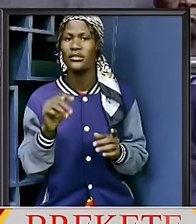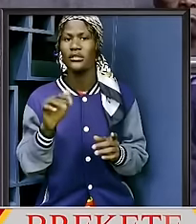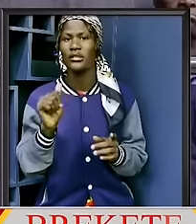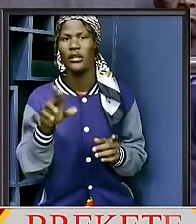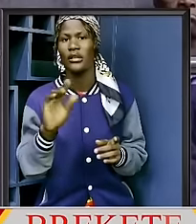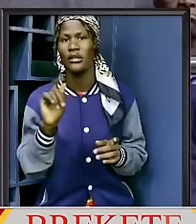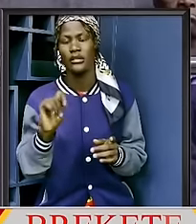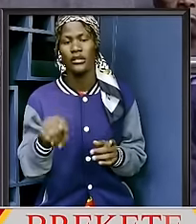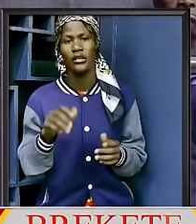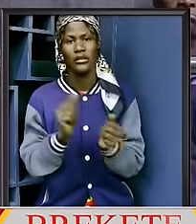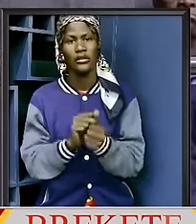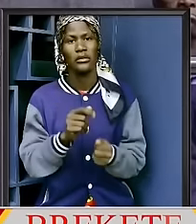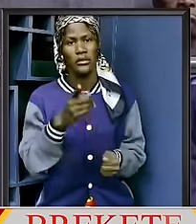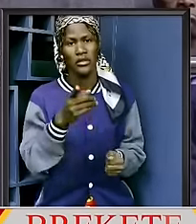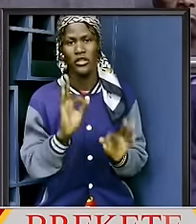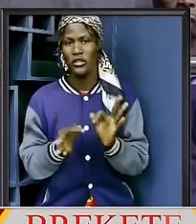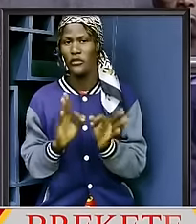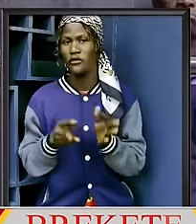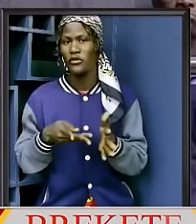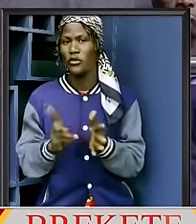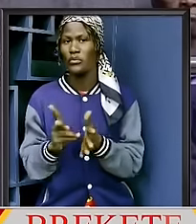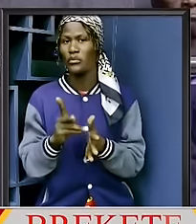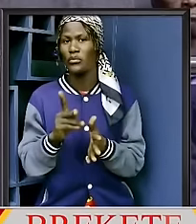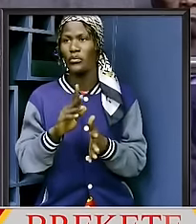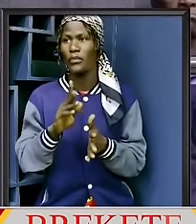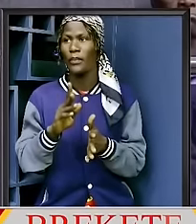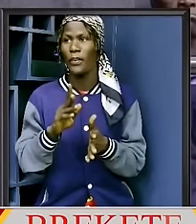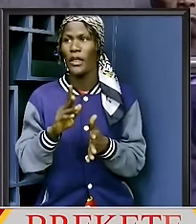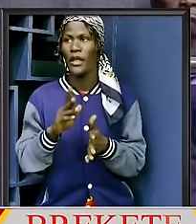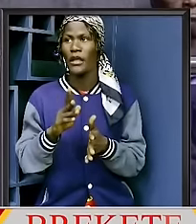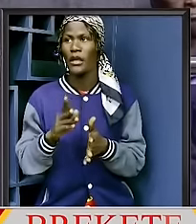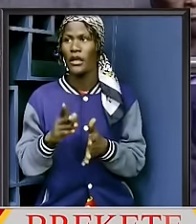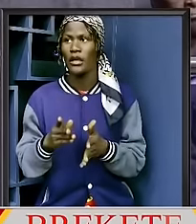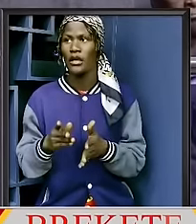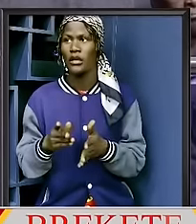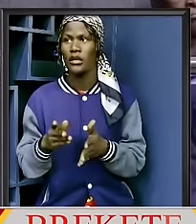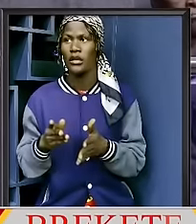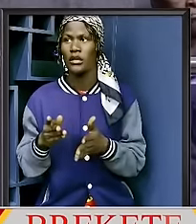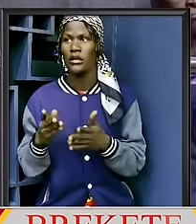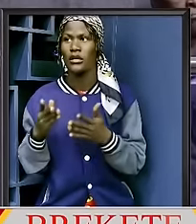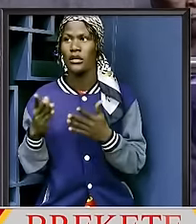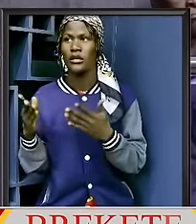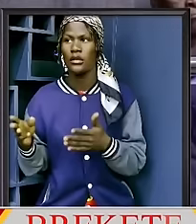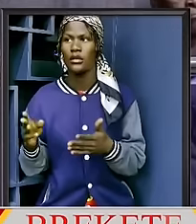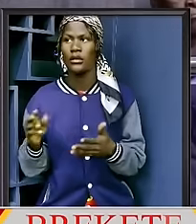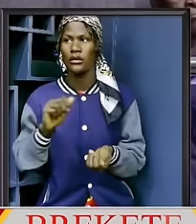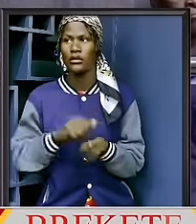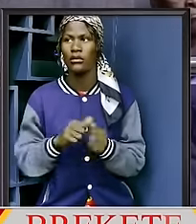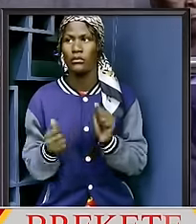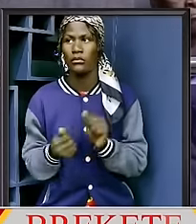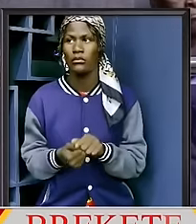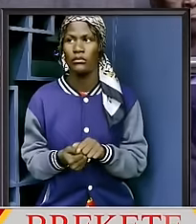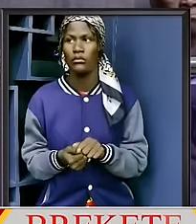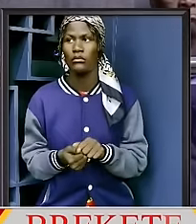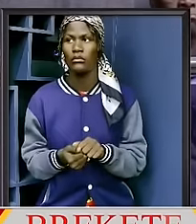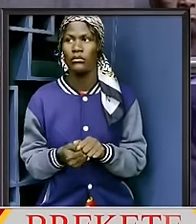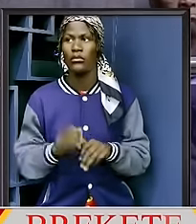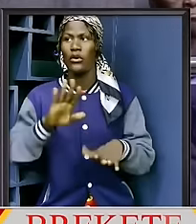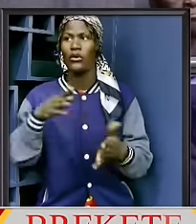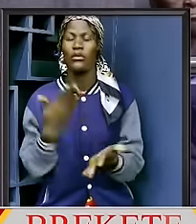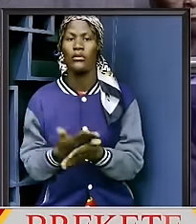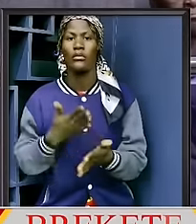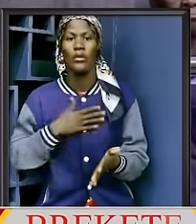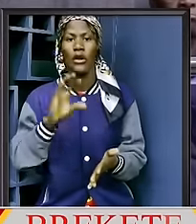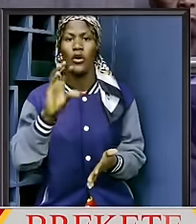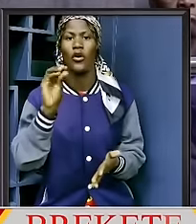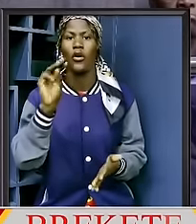all my papers. And your papers are intact? Yes. We are doing reconciliation. You did not sack me. I did not resign. All my confirmation letters